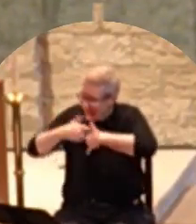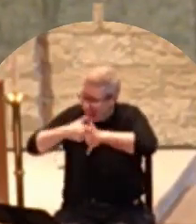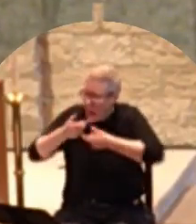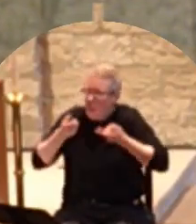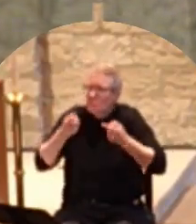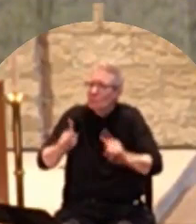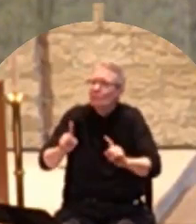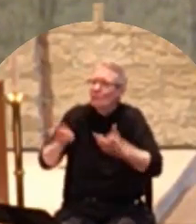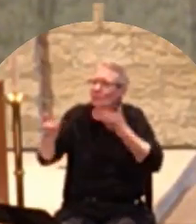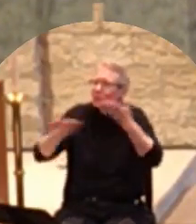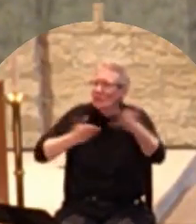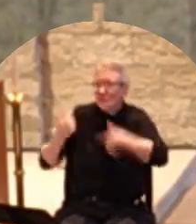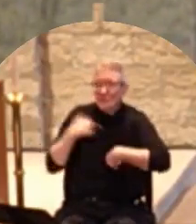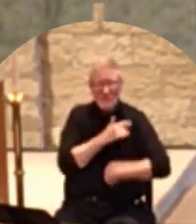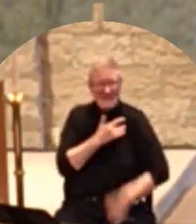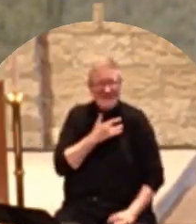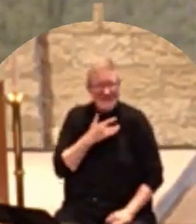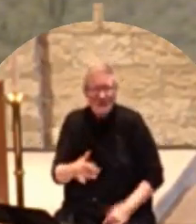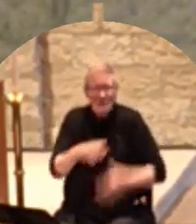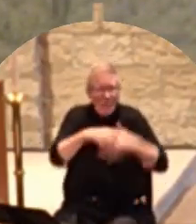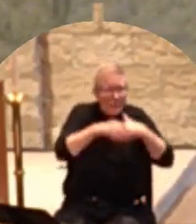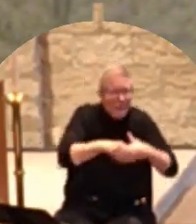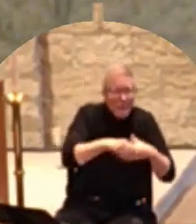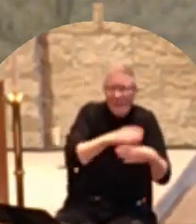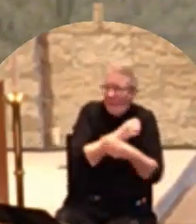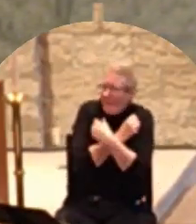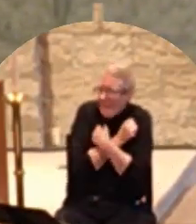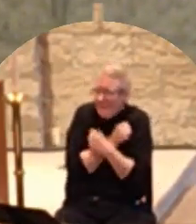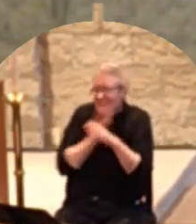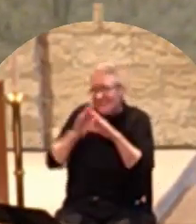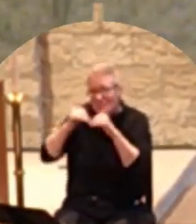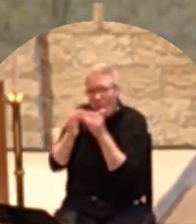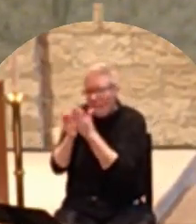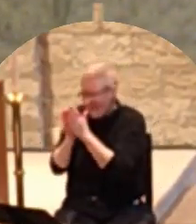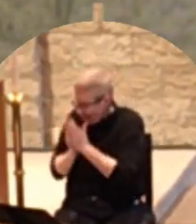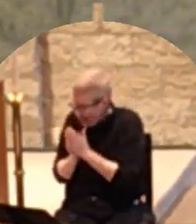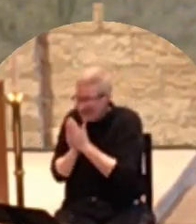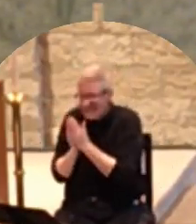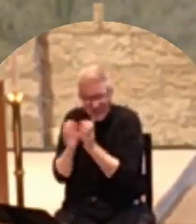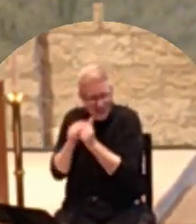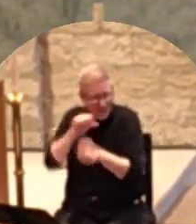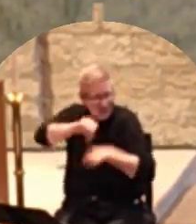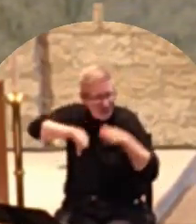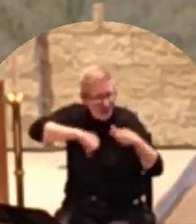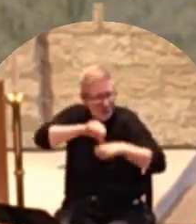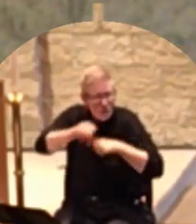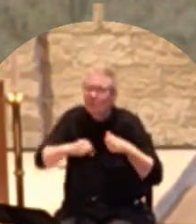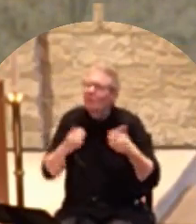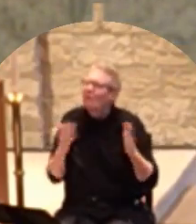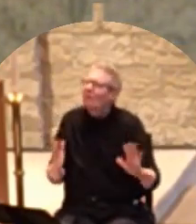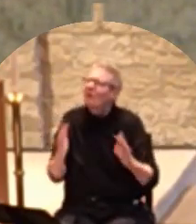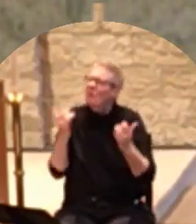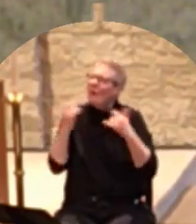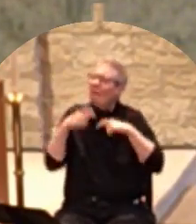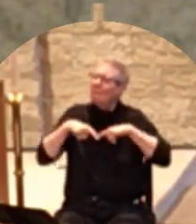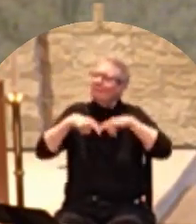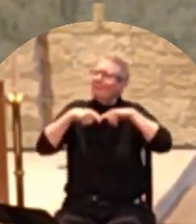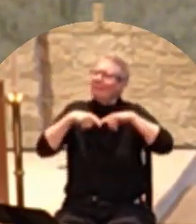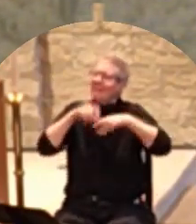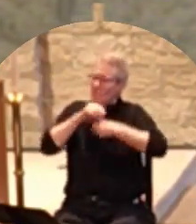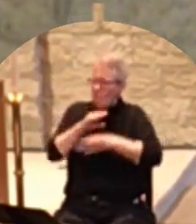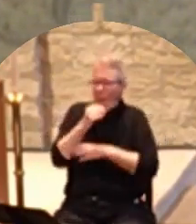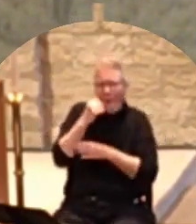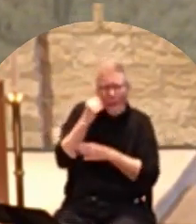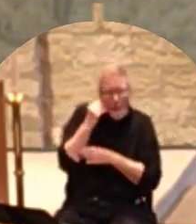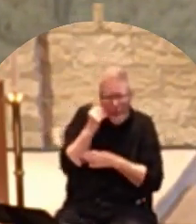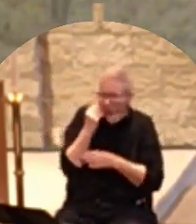greet each other. We do it with a handshake, a hug, a smile, namaste. Let's take just a few moments in your home